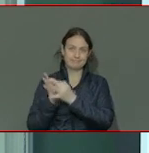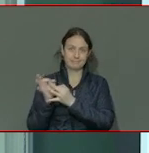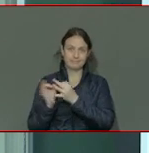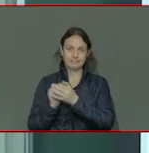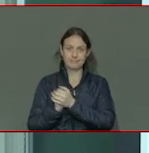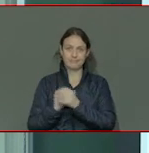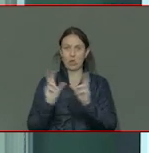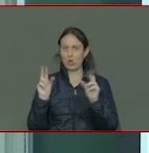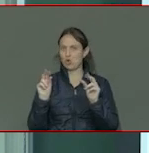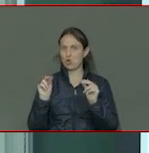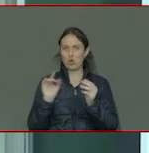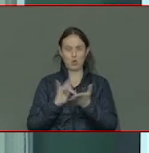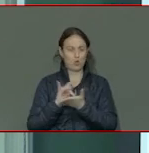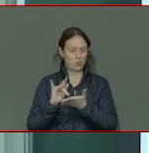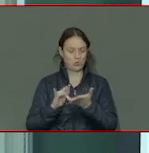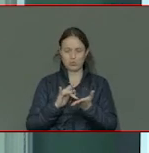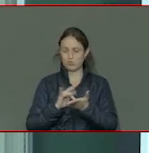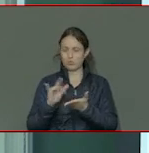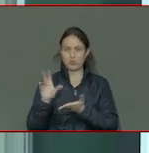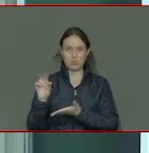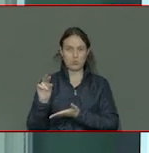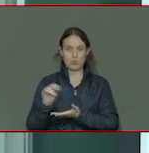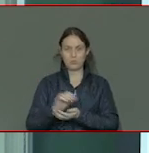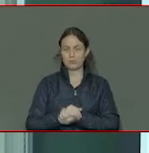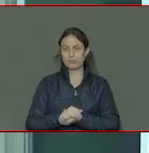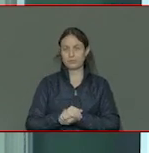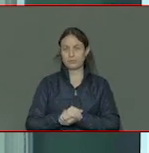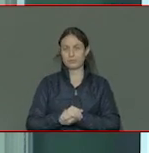No calculations are required.